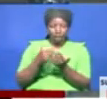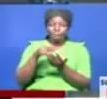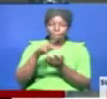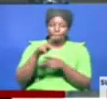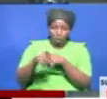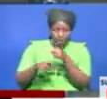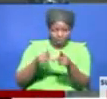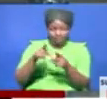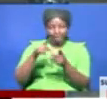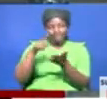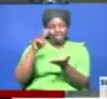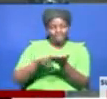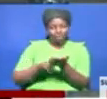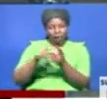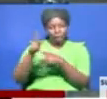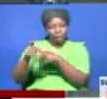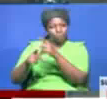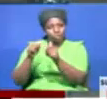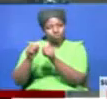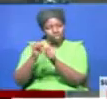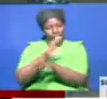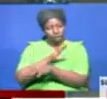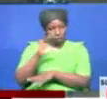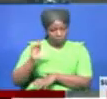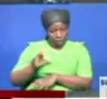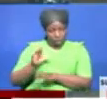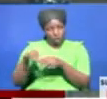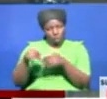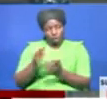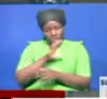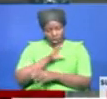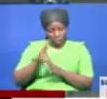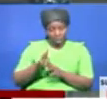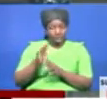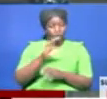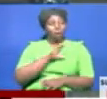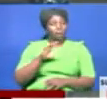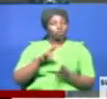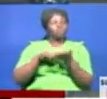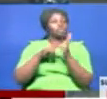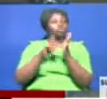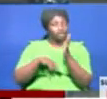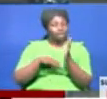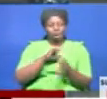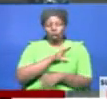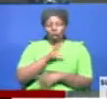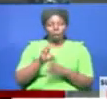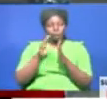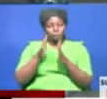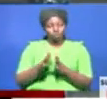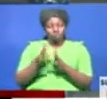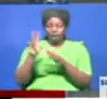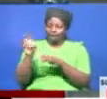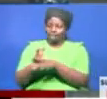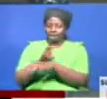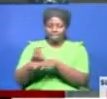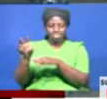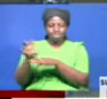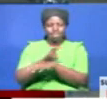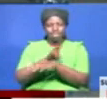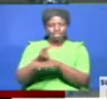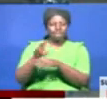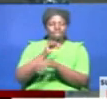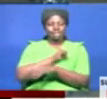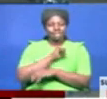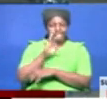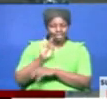process in which the commission or commissioners, commission means commissioners, of course oversighting the staff working on this.